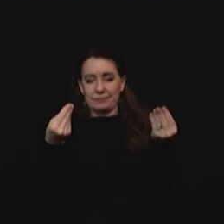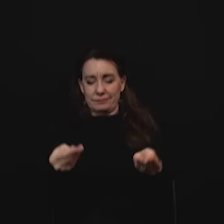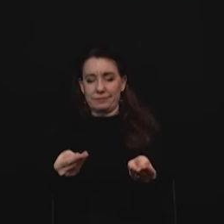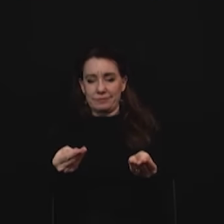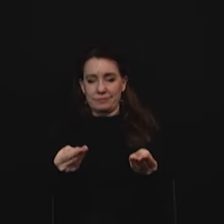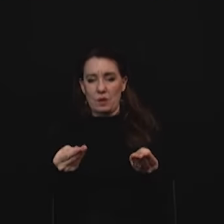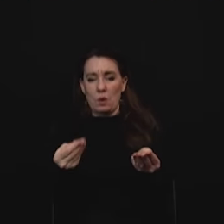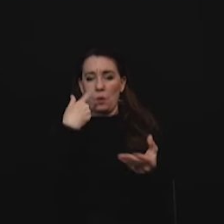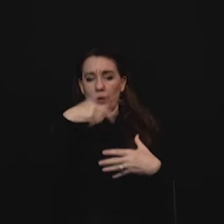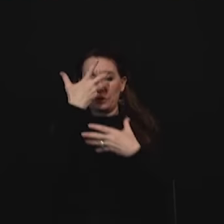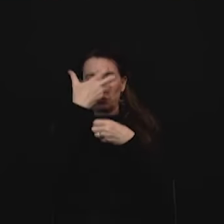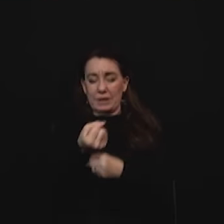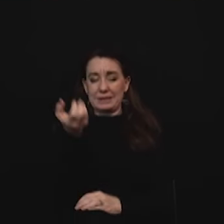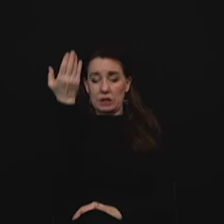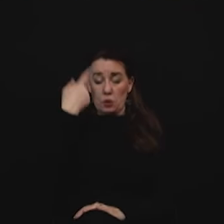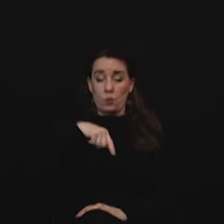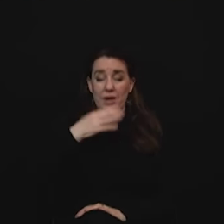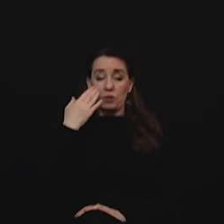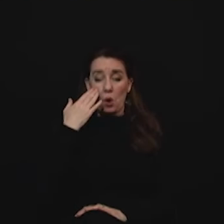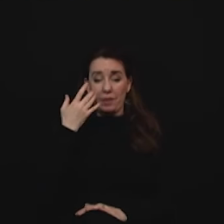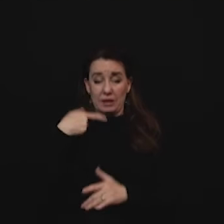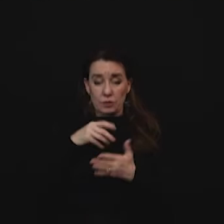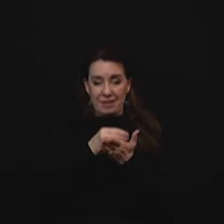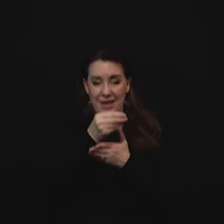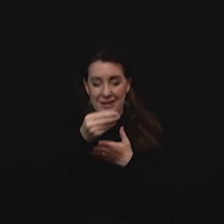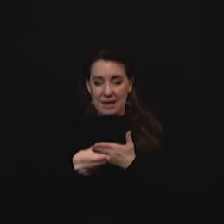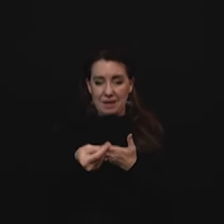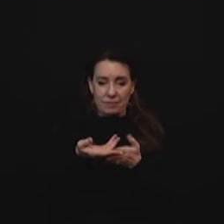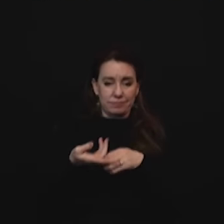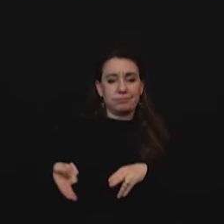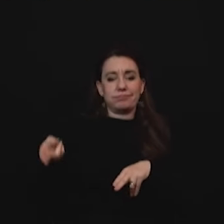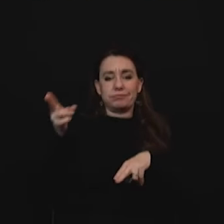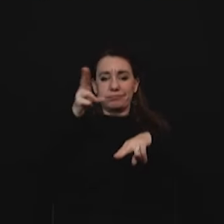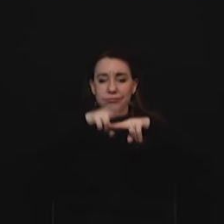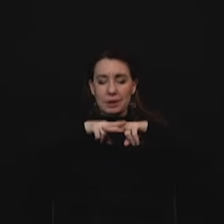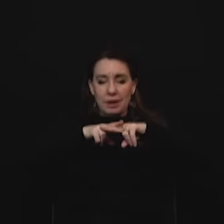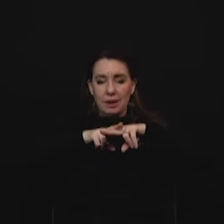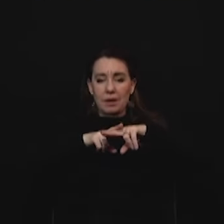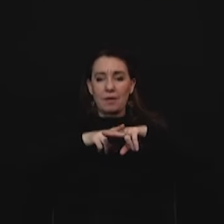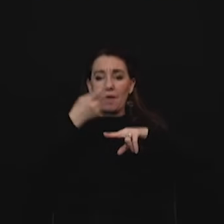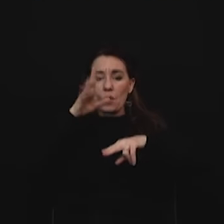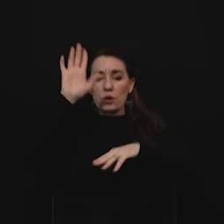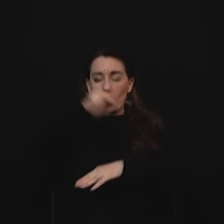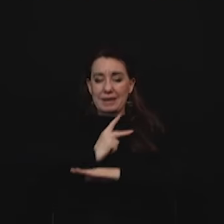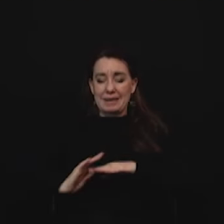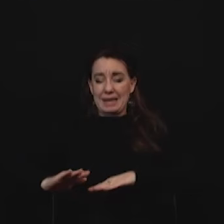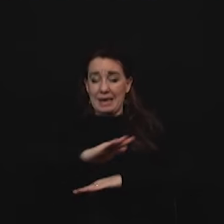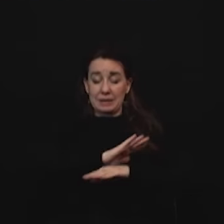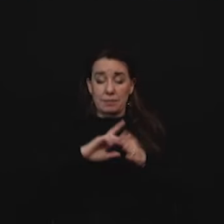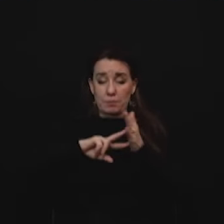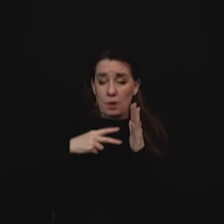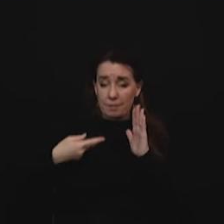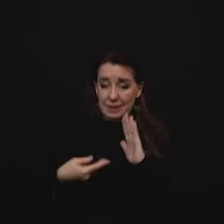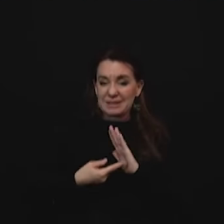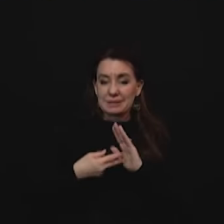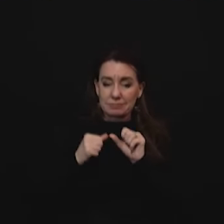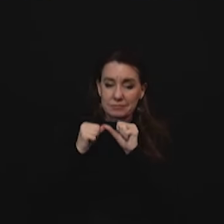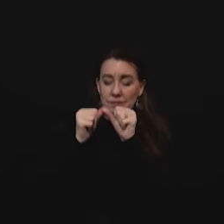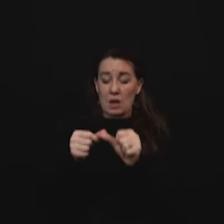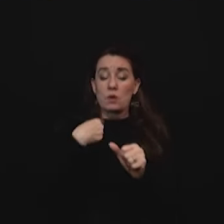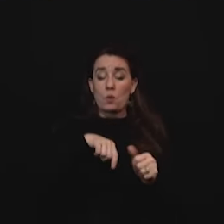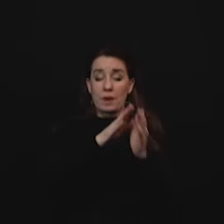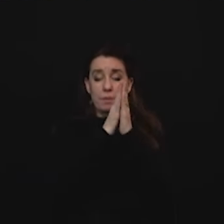you, and we know that as we give, you multiply our meager gifts for the sake of your kingdom purposes. And so, Lord, we pray that